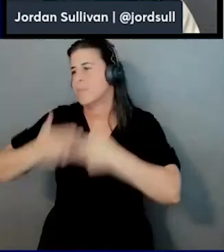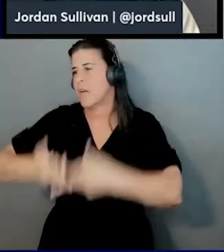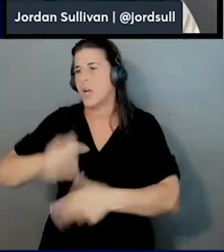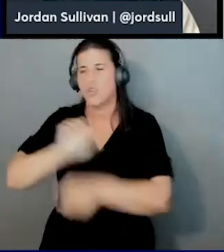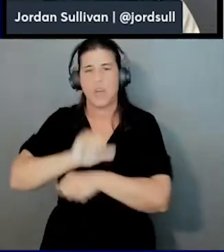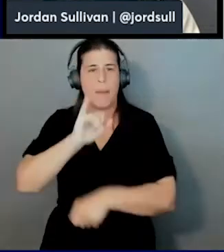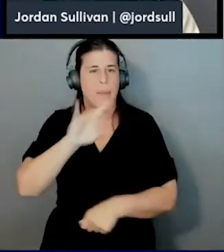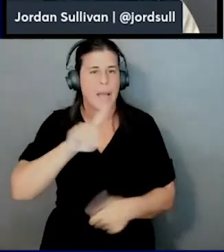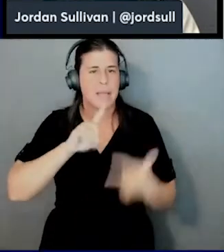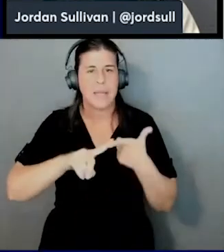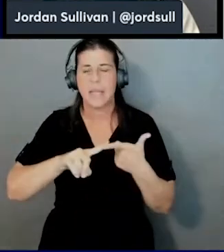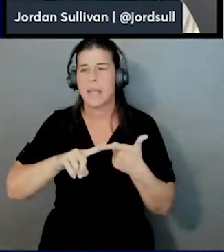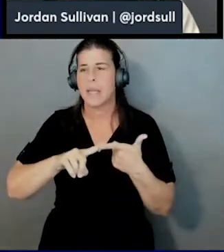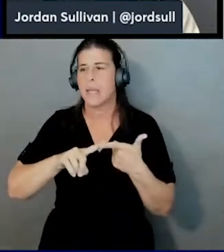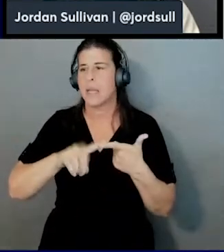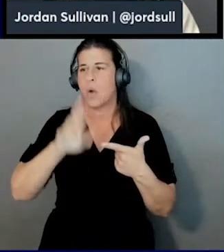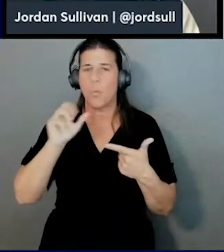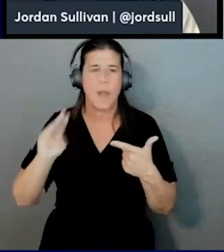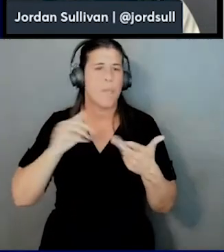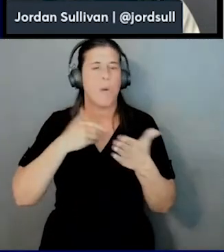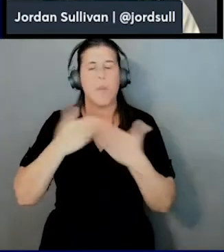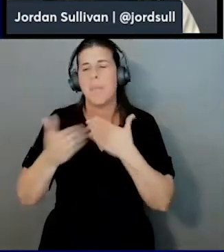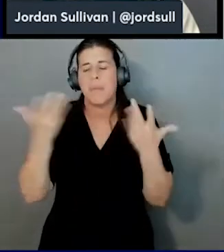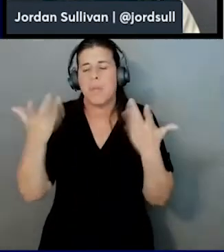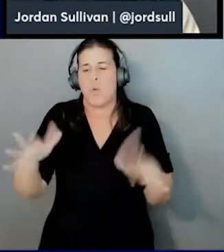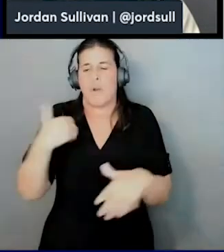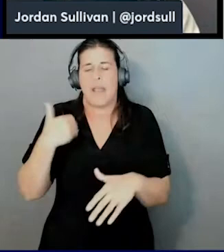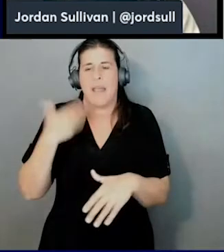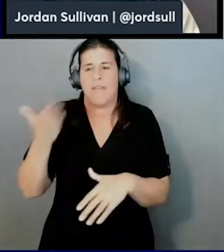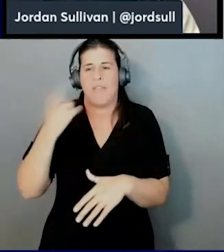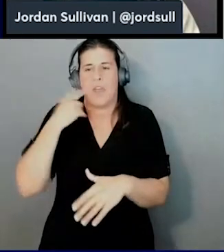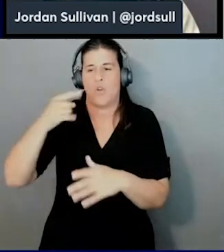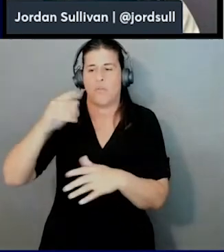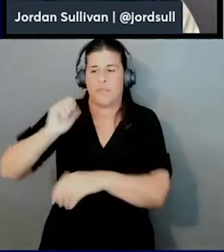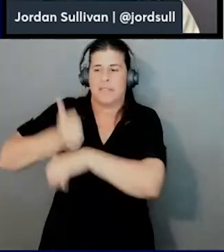ARN, or maybe you have it somewhere in environment variables.